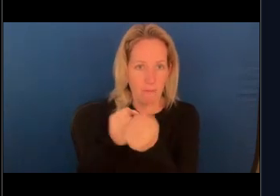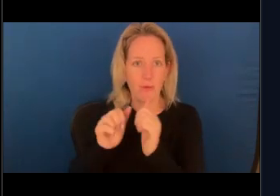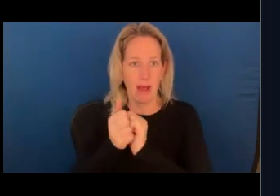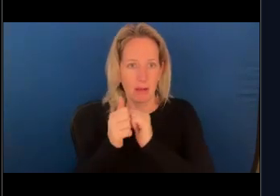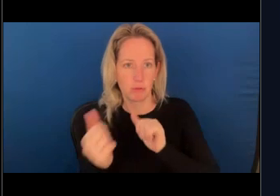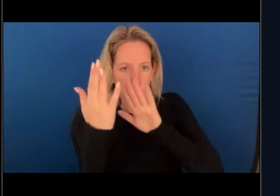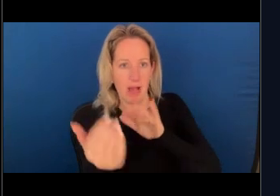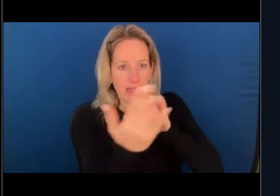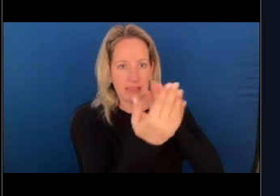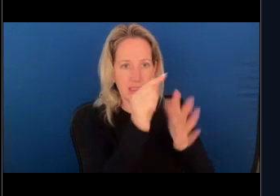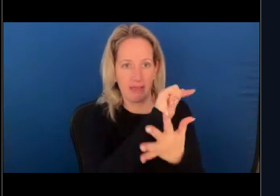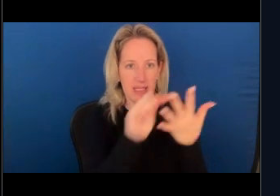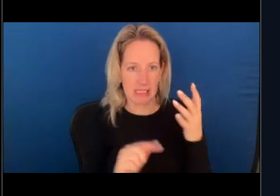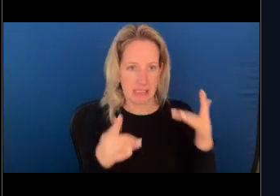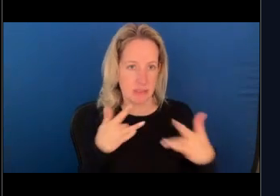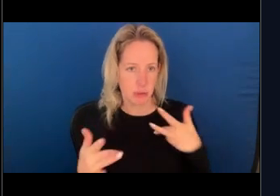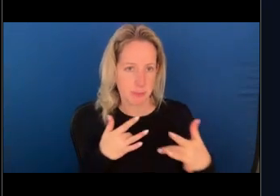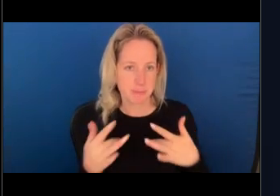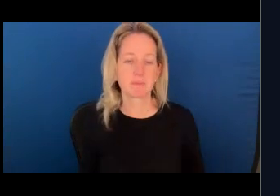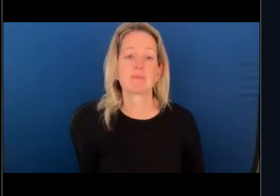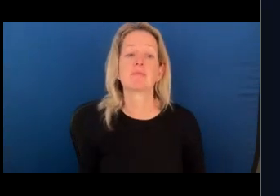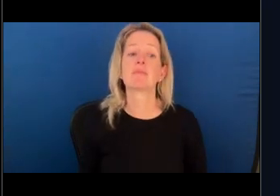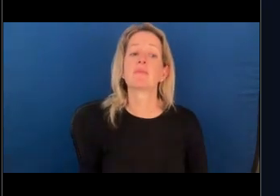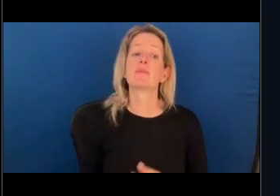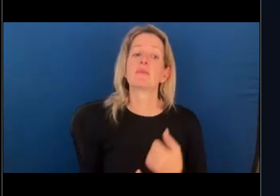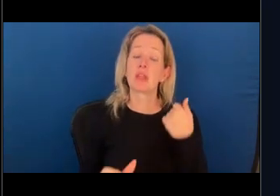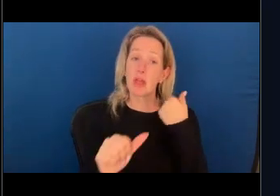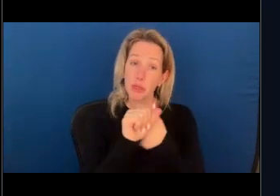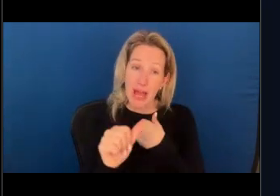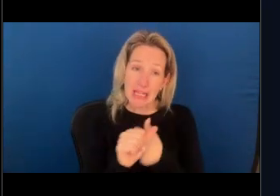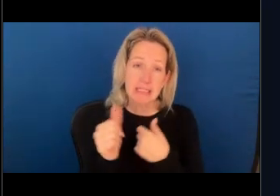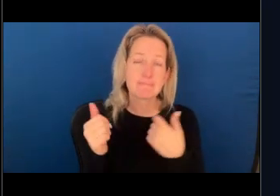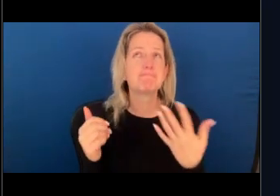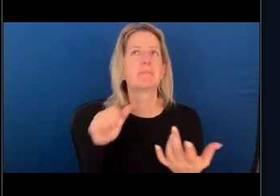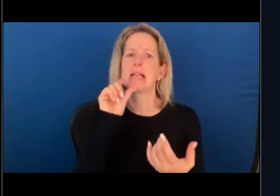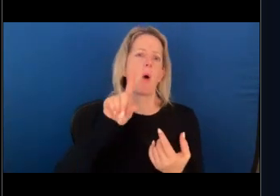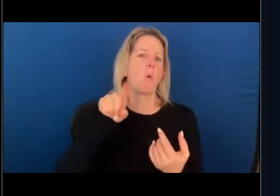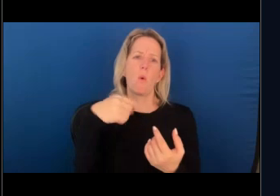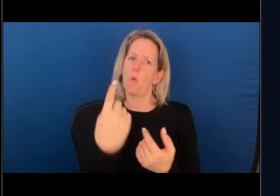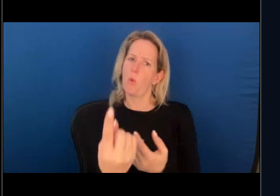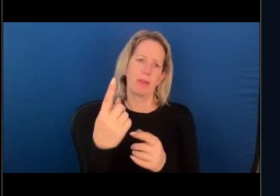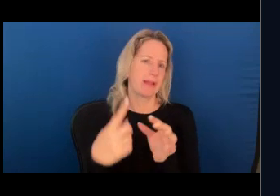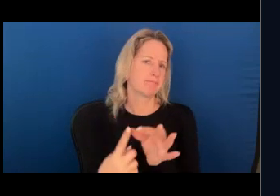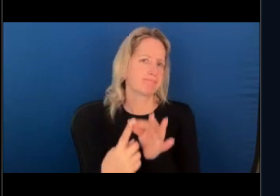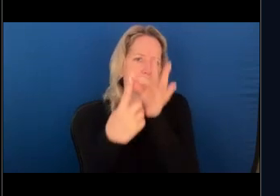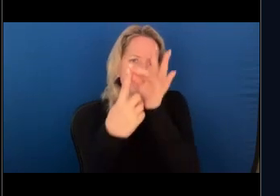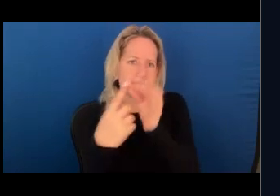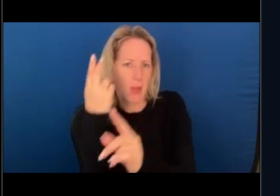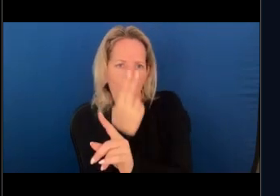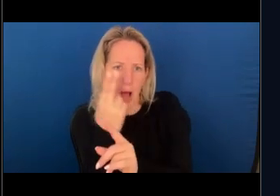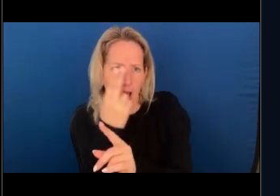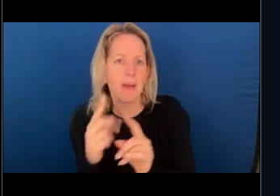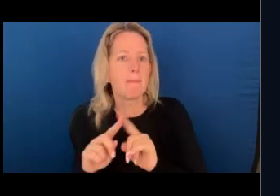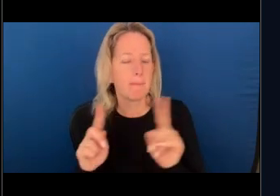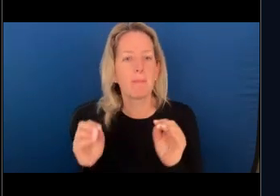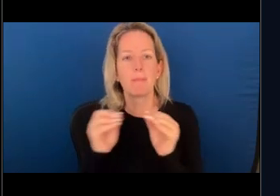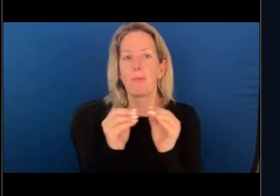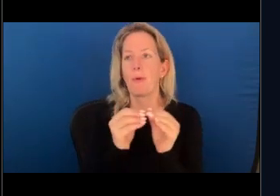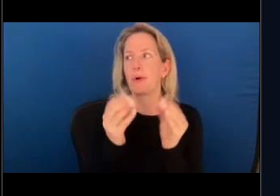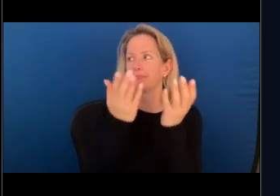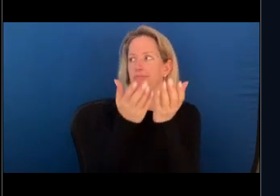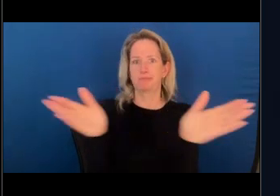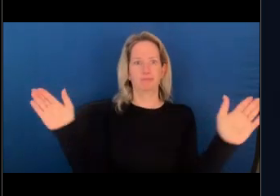issues. And then, as I mentioned, the threats are sort of not unique to Hawaii in this case specifically, but sort of these more global threats